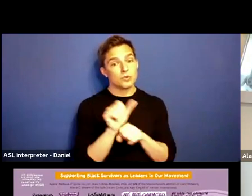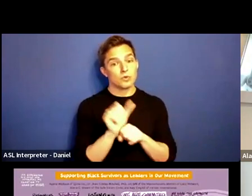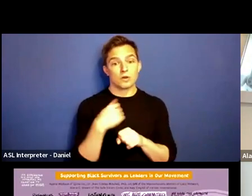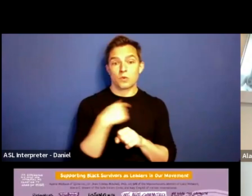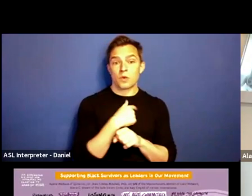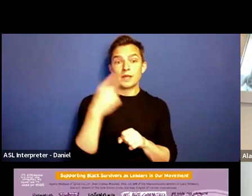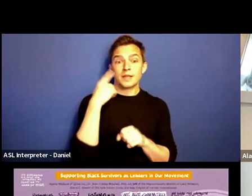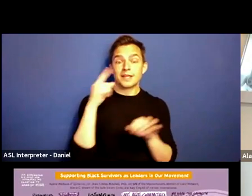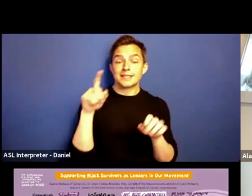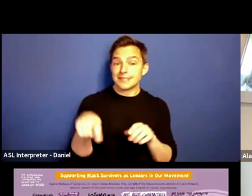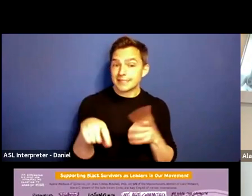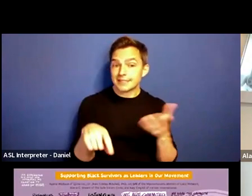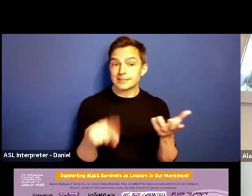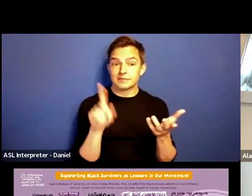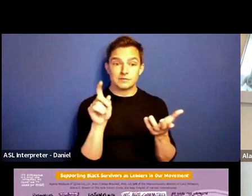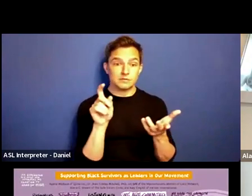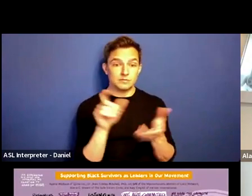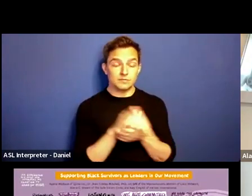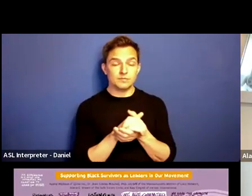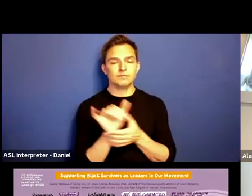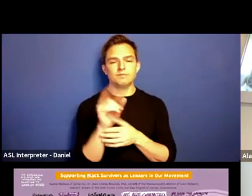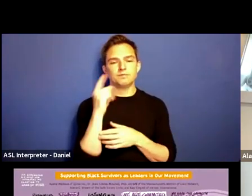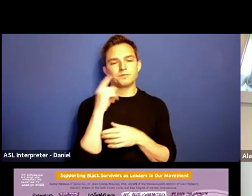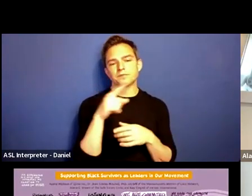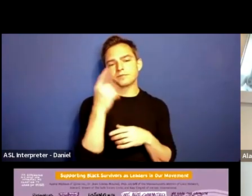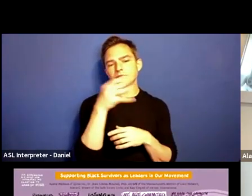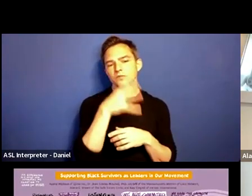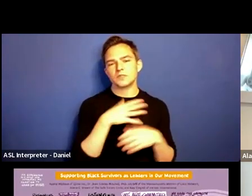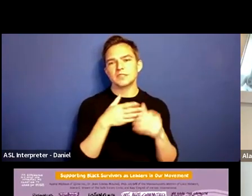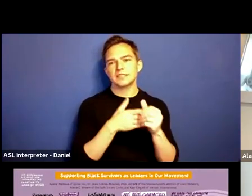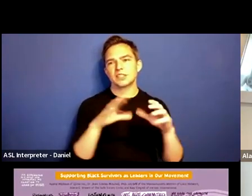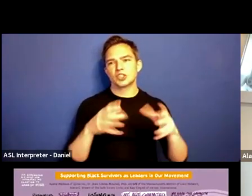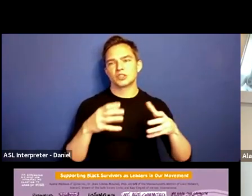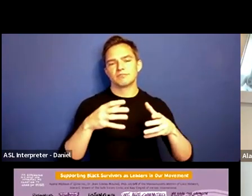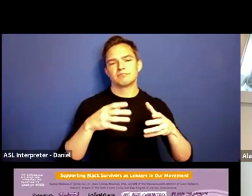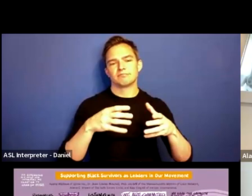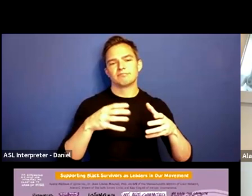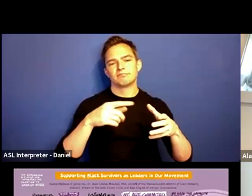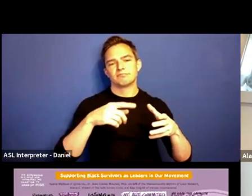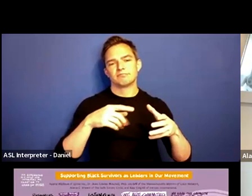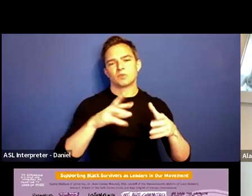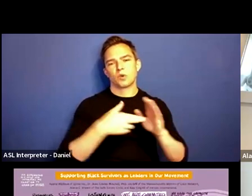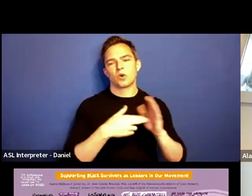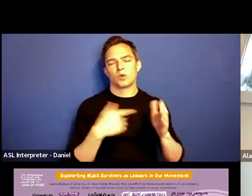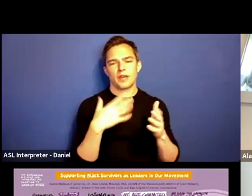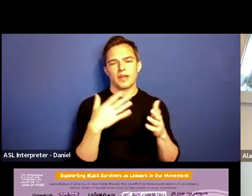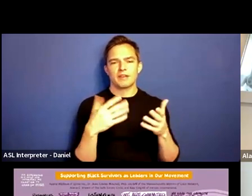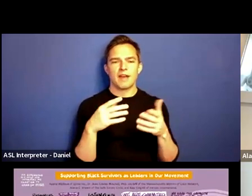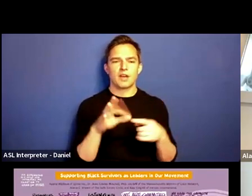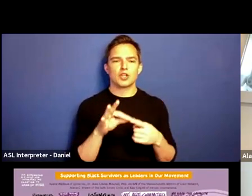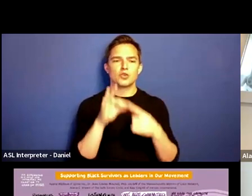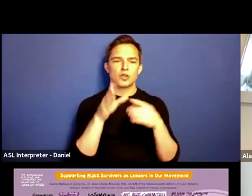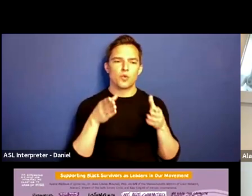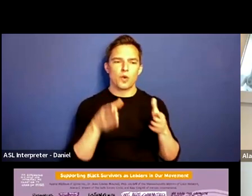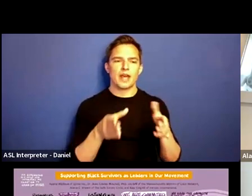think is needed? And I also think that Black women in leadership, we have a very unique way of getting the work done because a